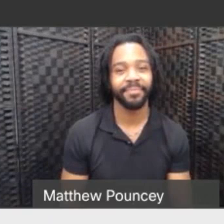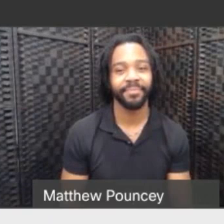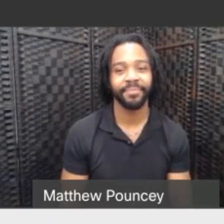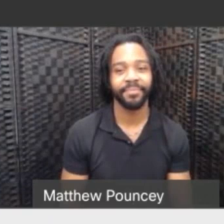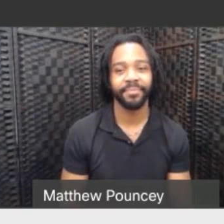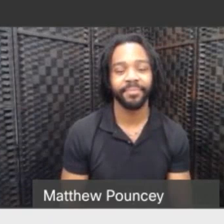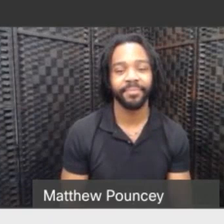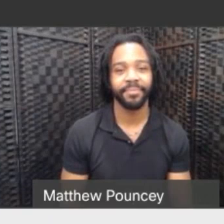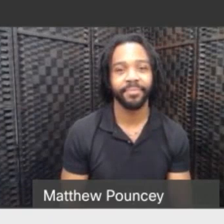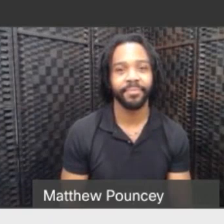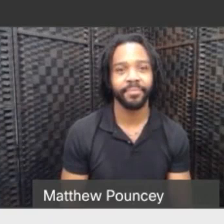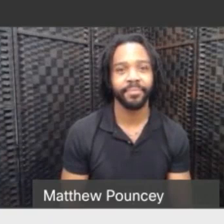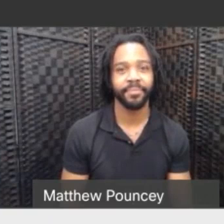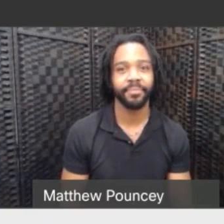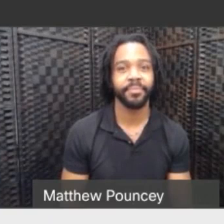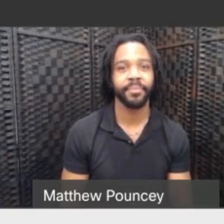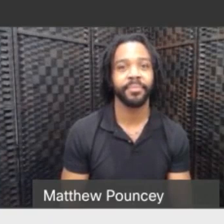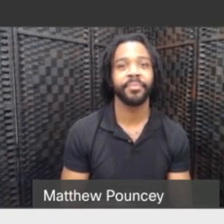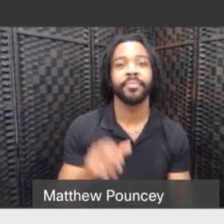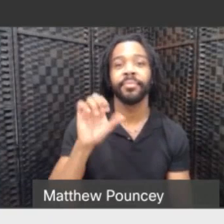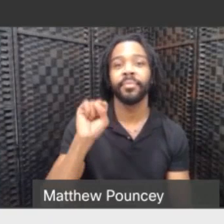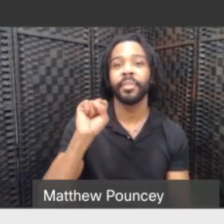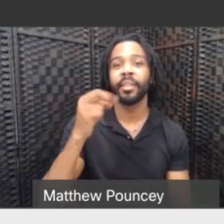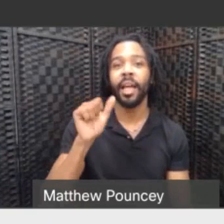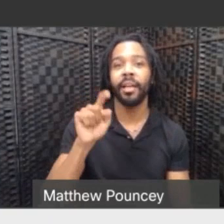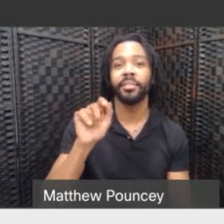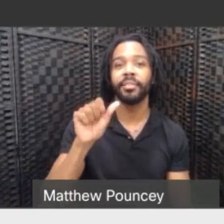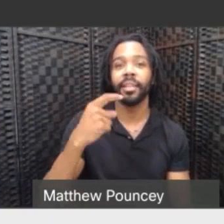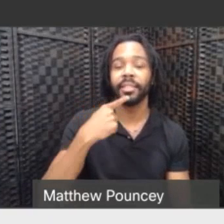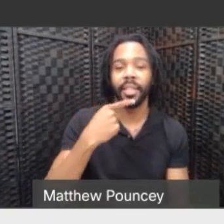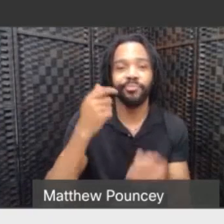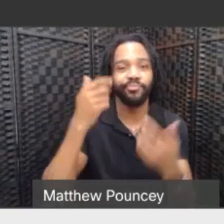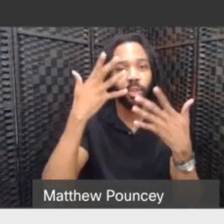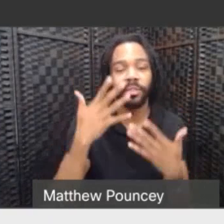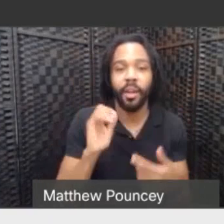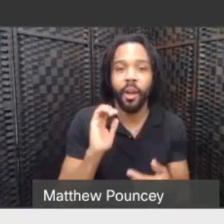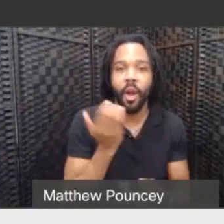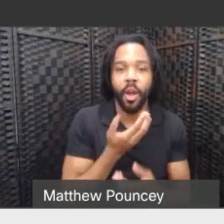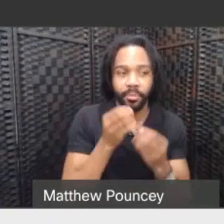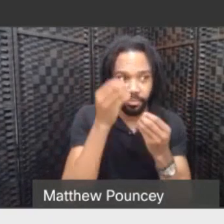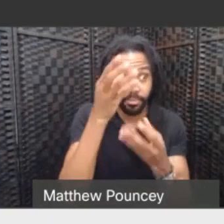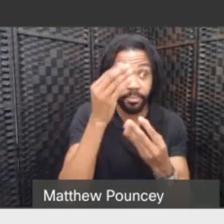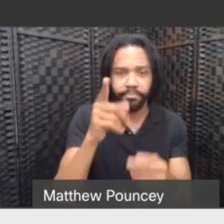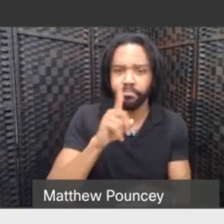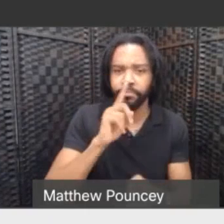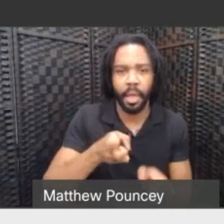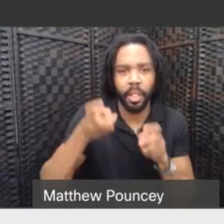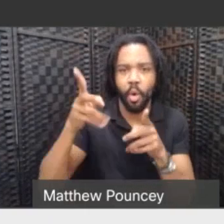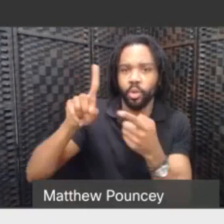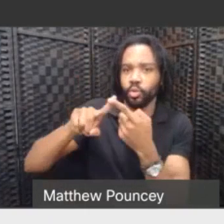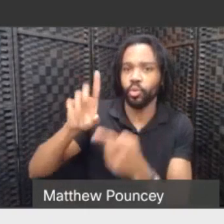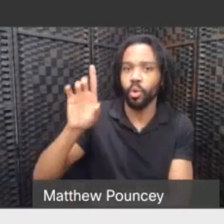Unfortunately, the transmittal hasn't been uploaded to our DDS website yet, so I can't forward it as a